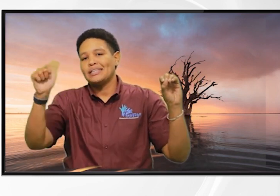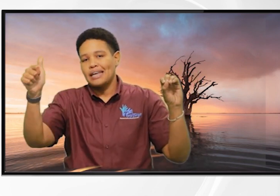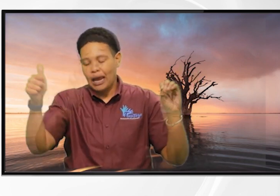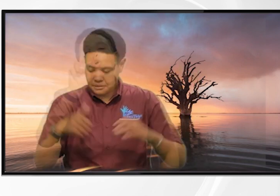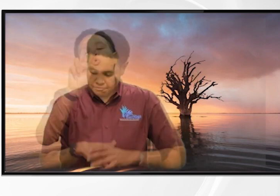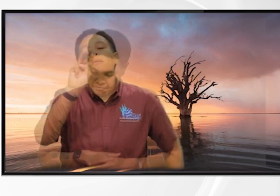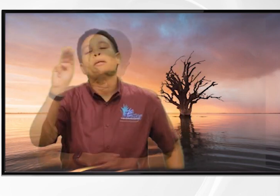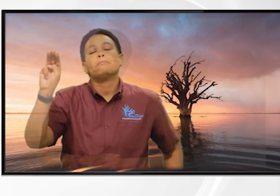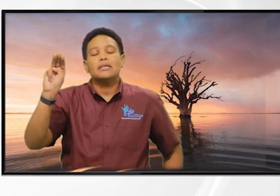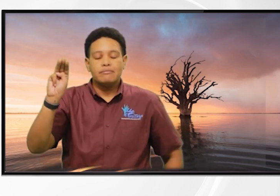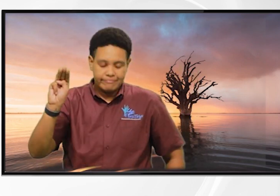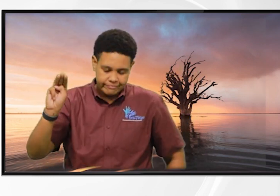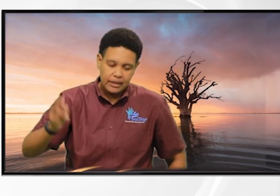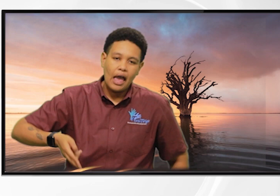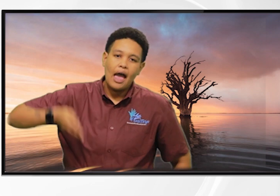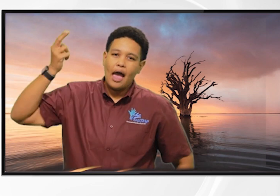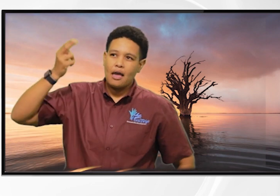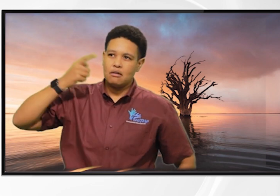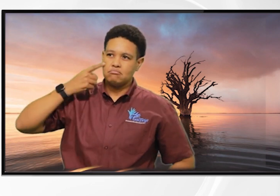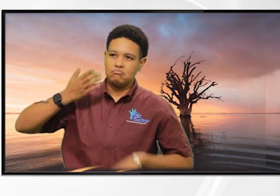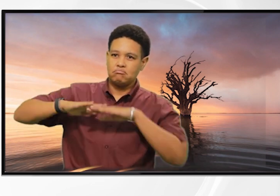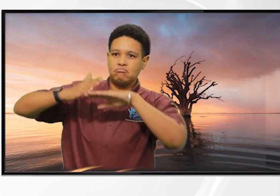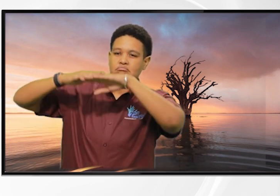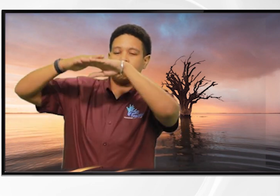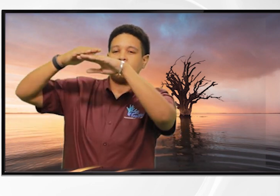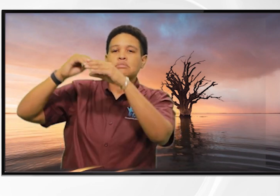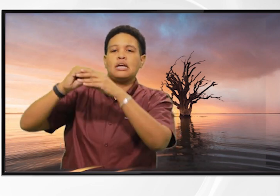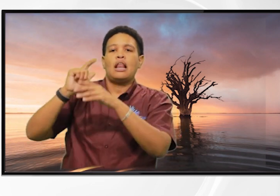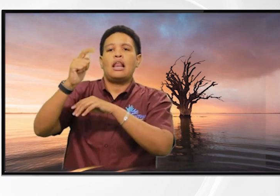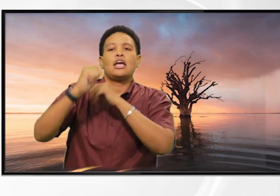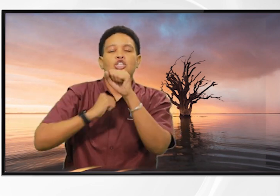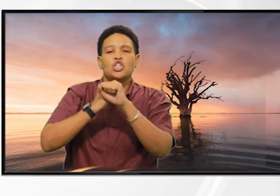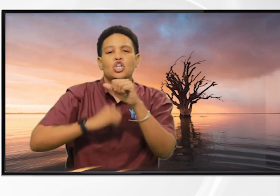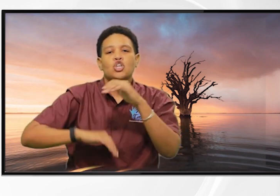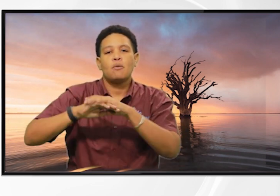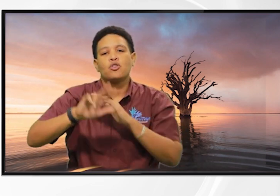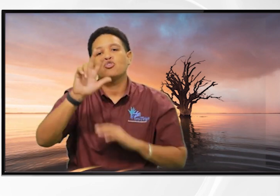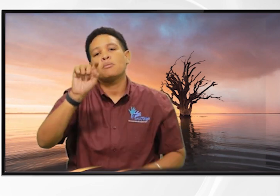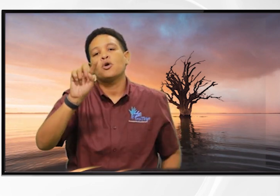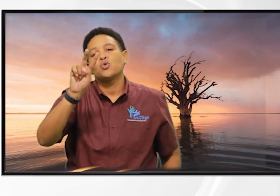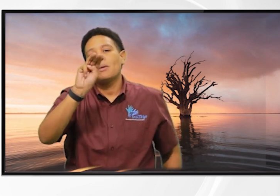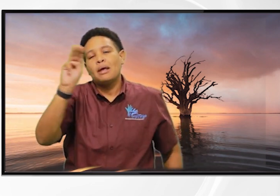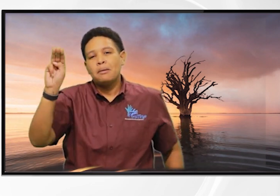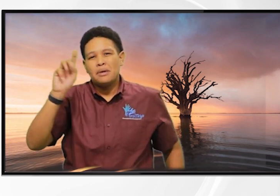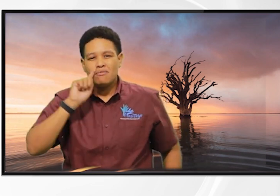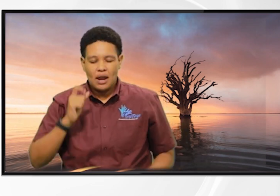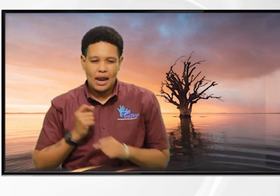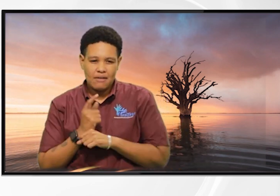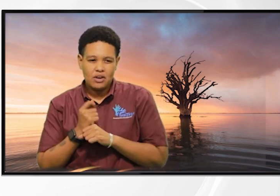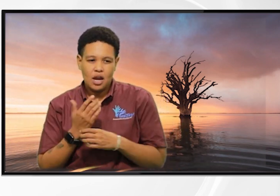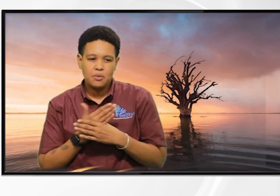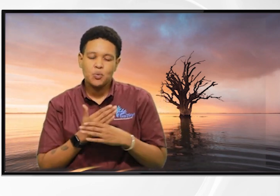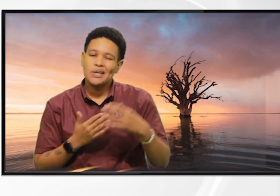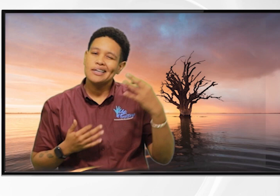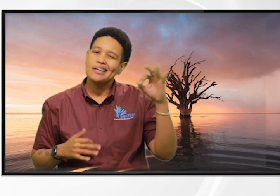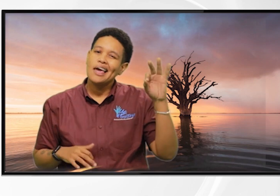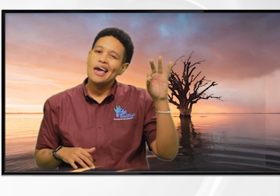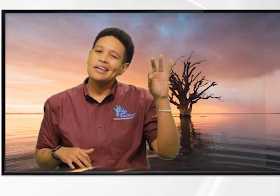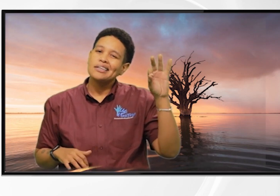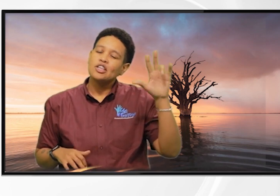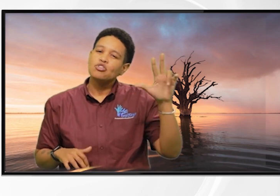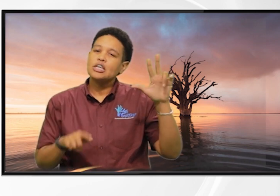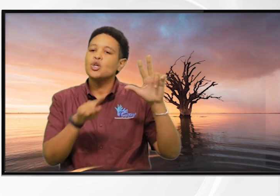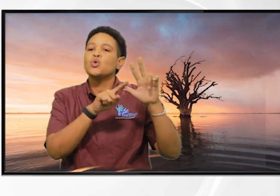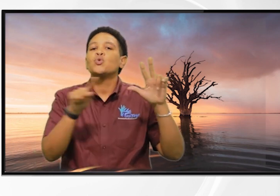2010. Higher rate of increase in later years, up to 3.2 millimeter per year between